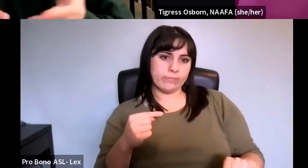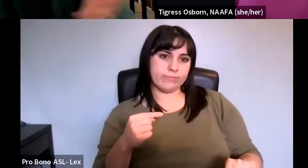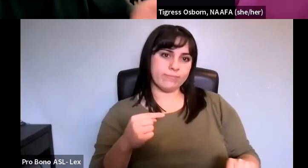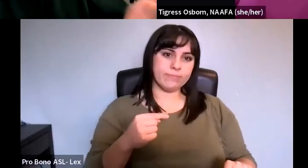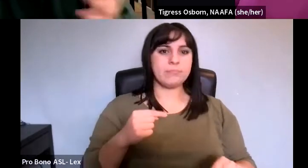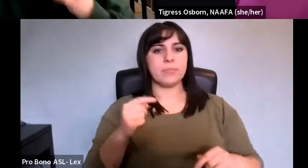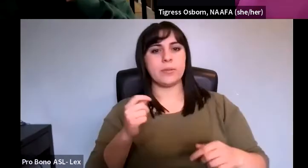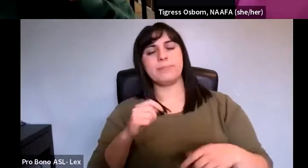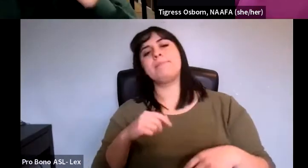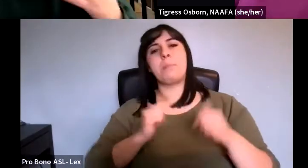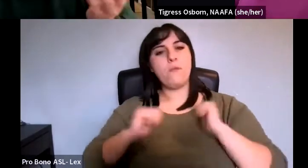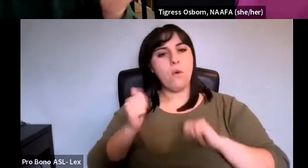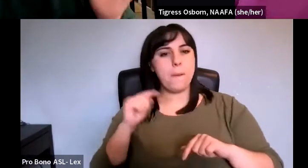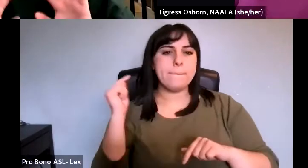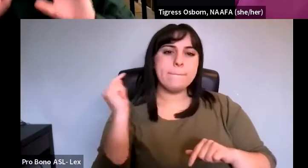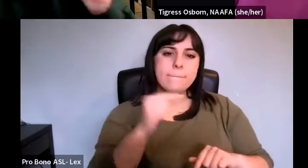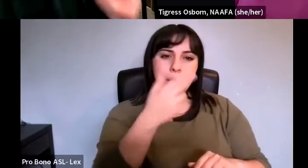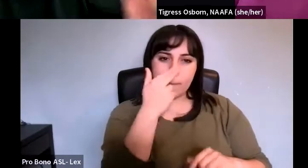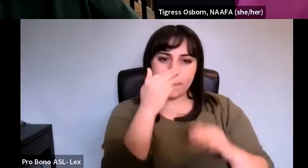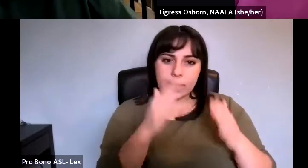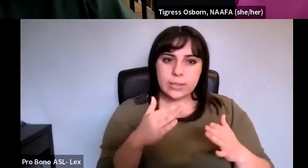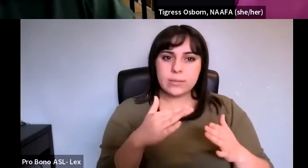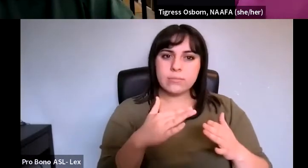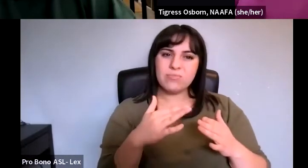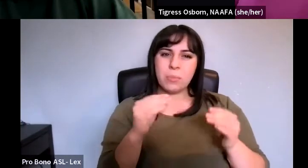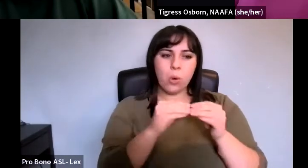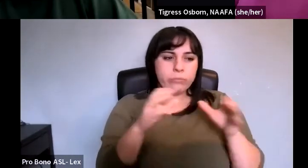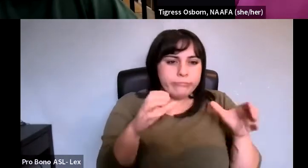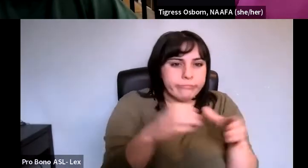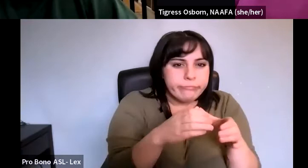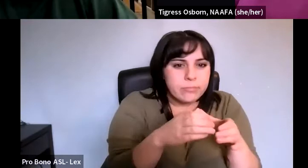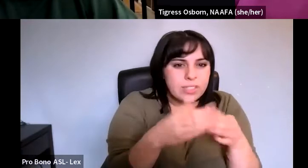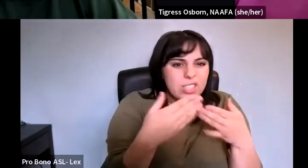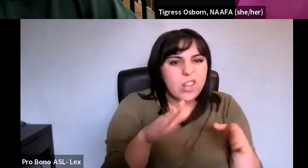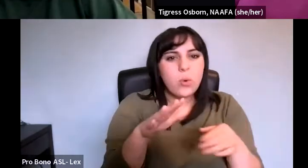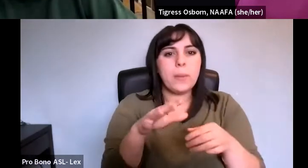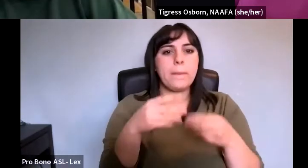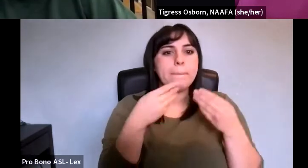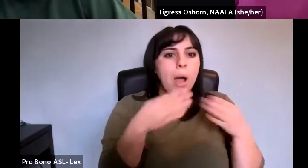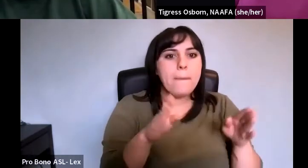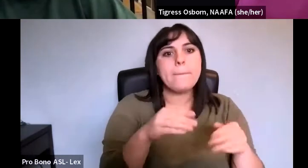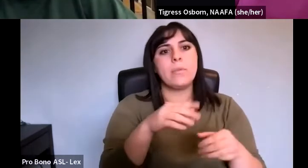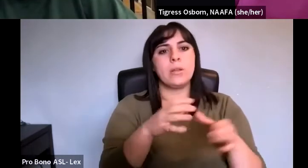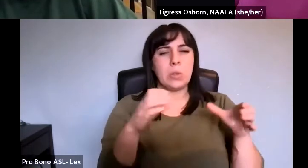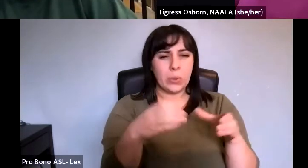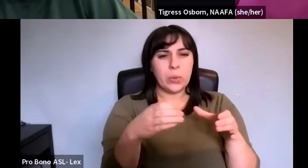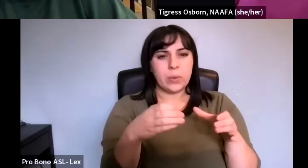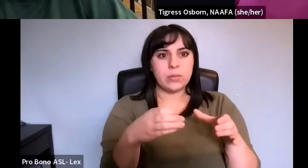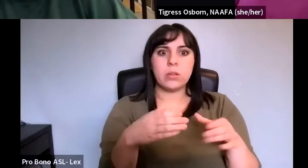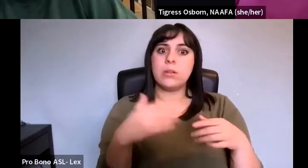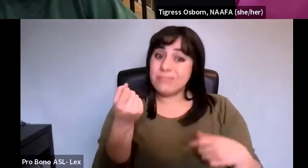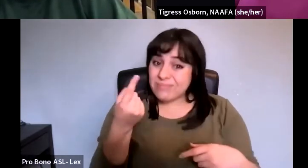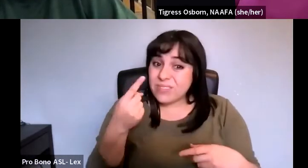know, not anything specific. So they're more like the general public. Mm-hmm. And it was incredibly difficult to